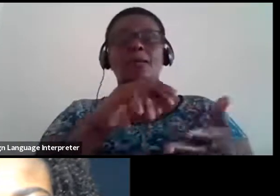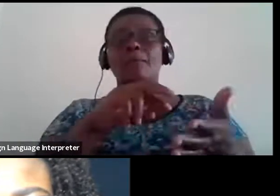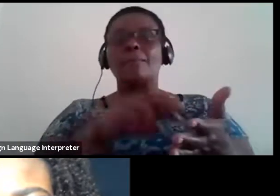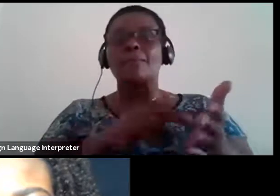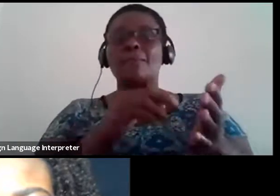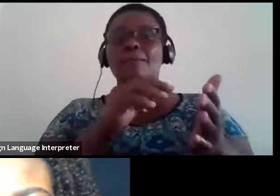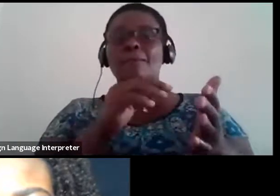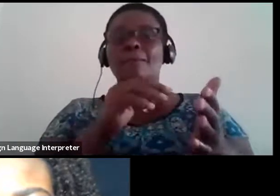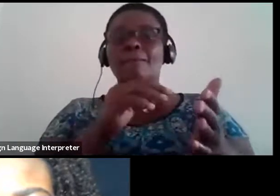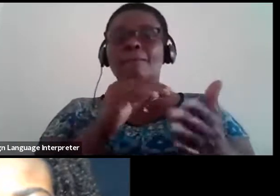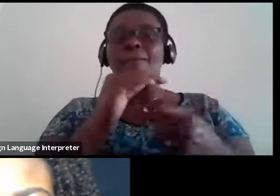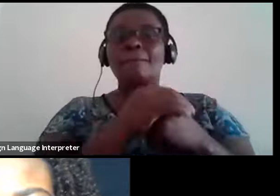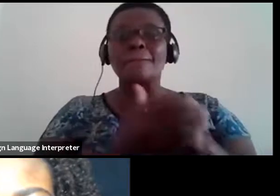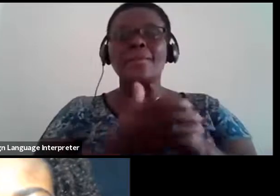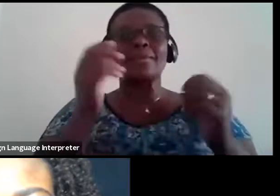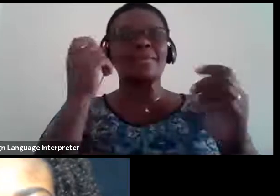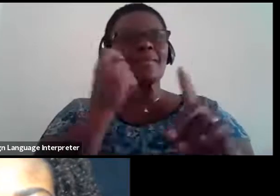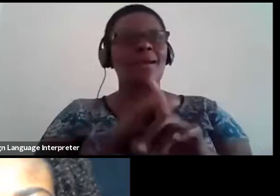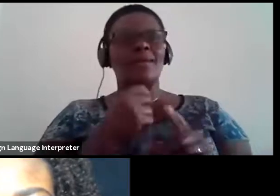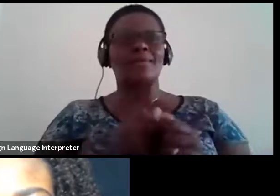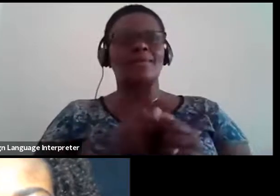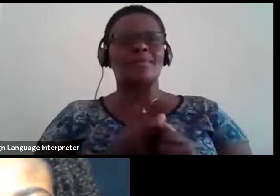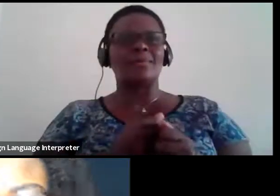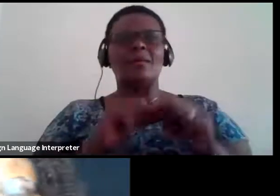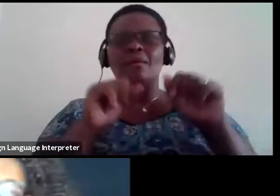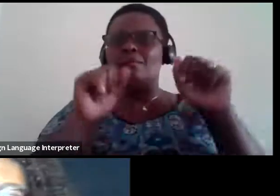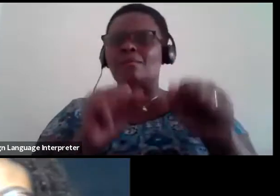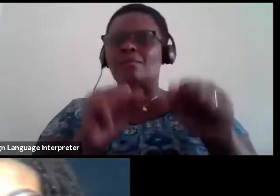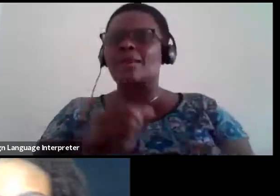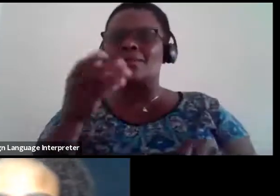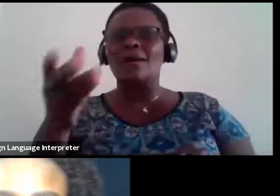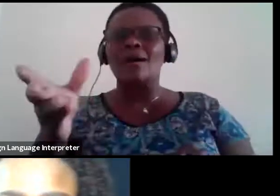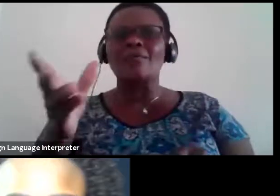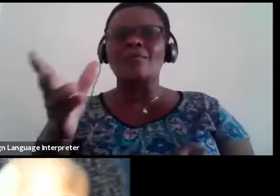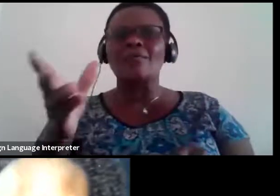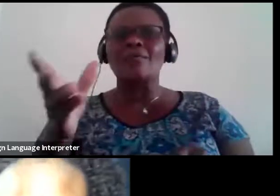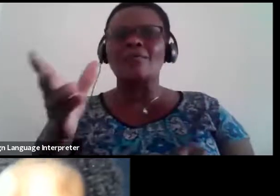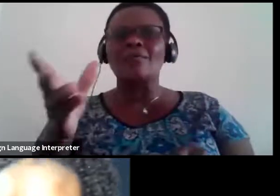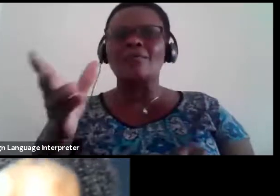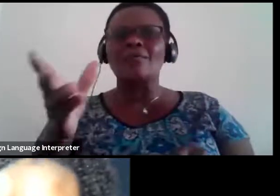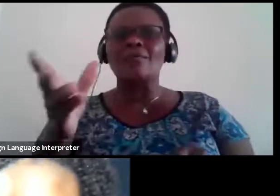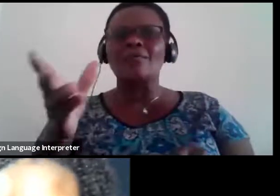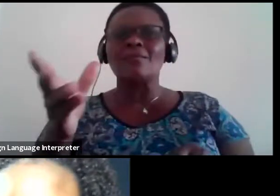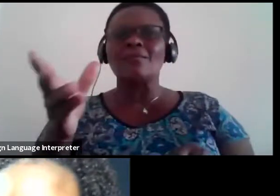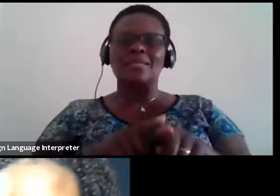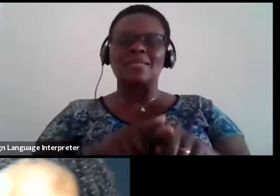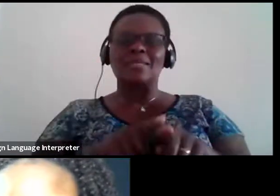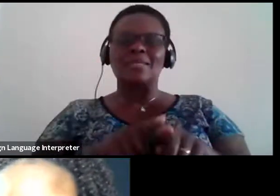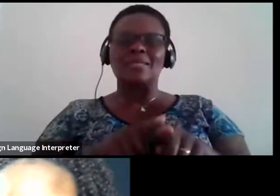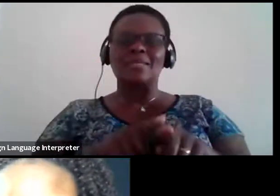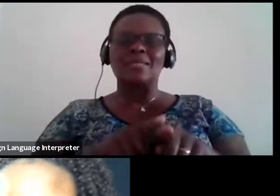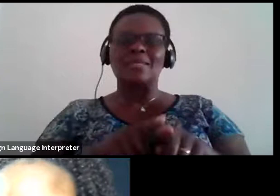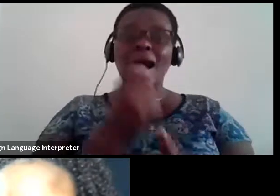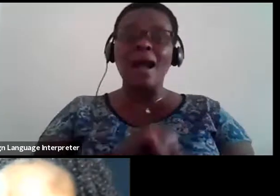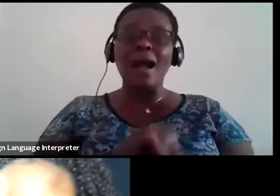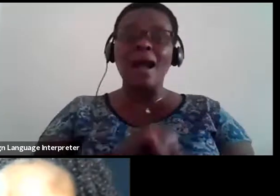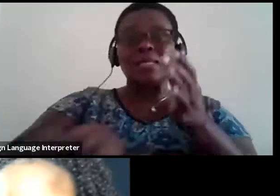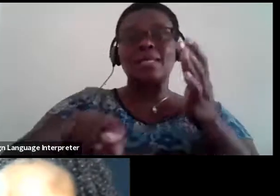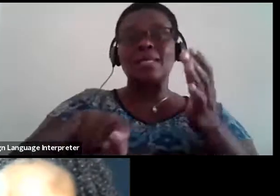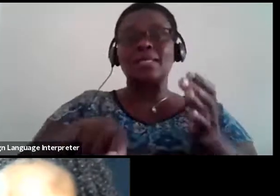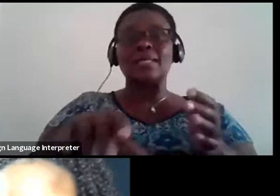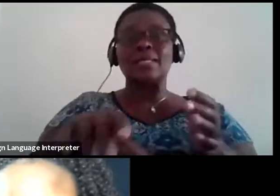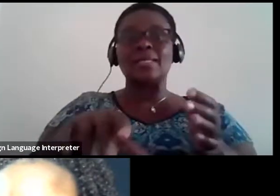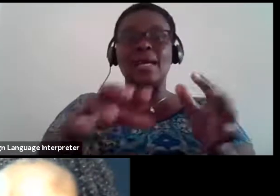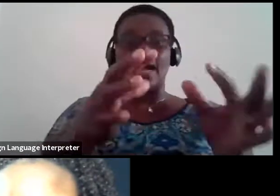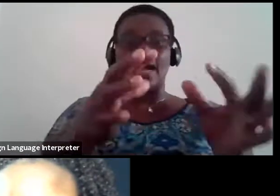companies making it even hard to delete an account. We saw that recently in Afghanistan, where women were trying to delete